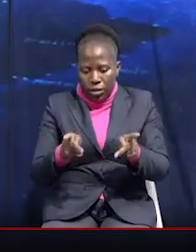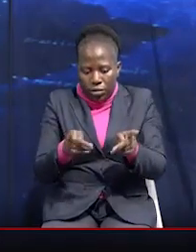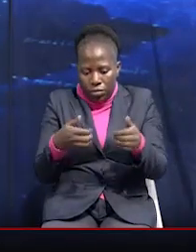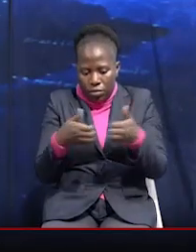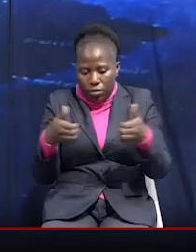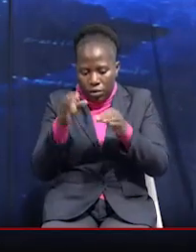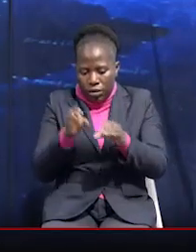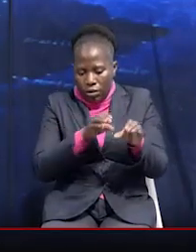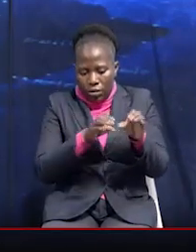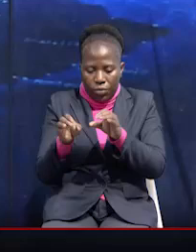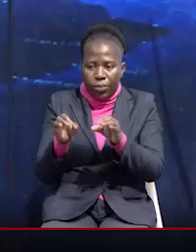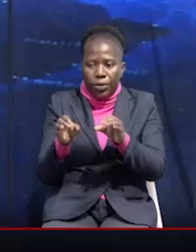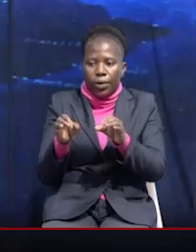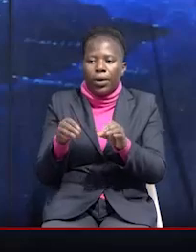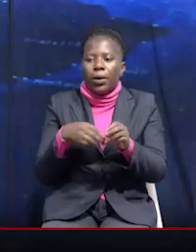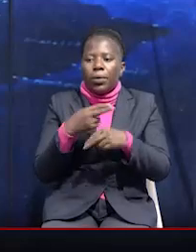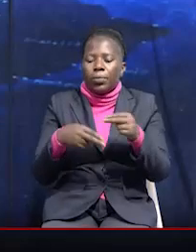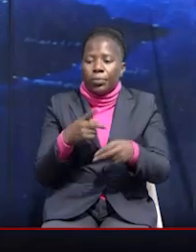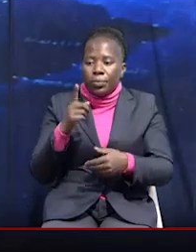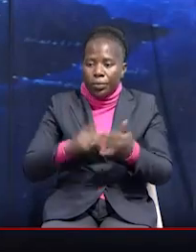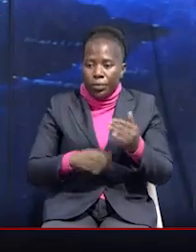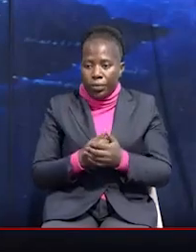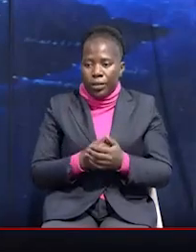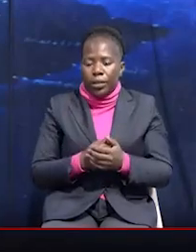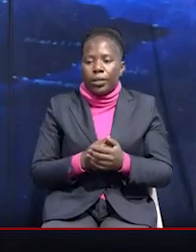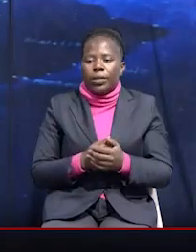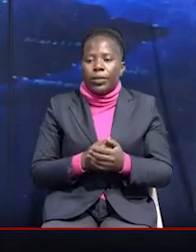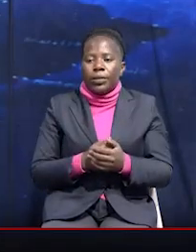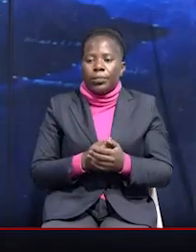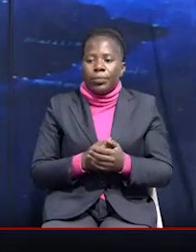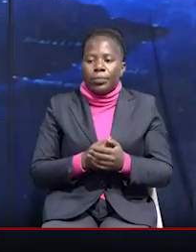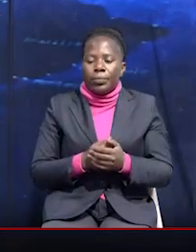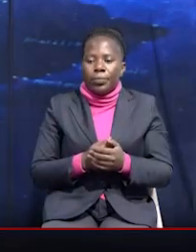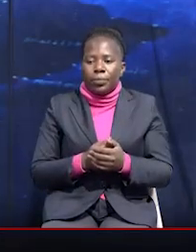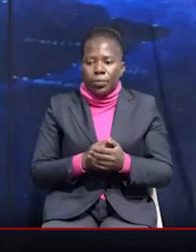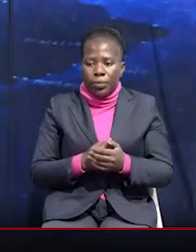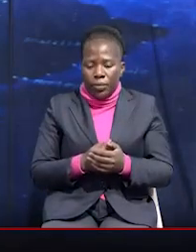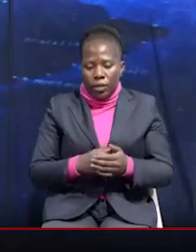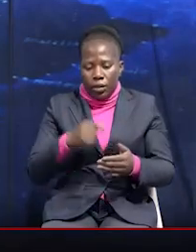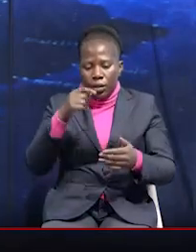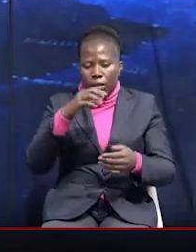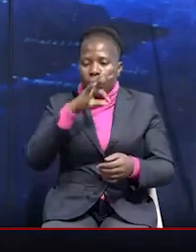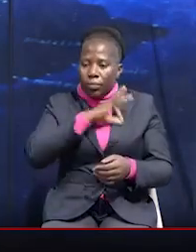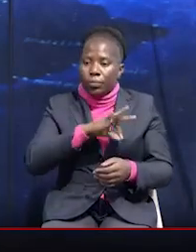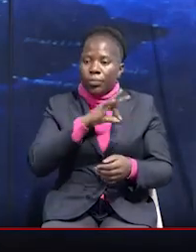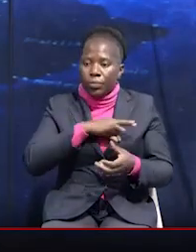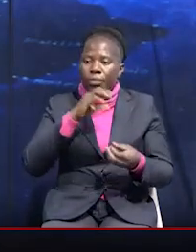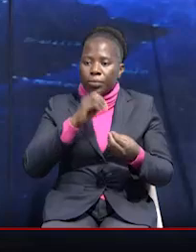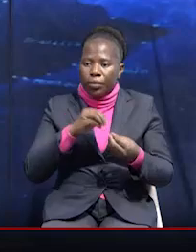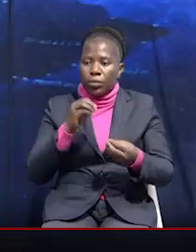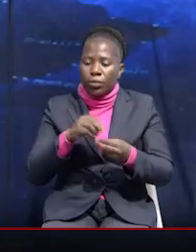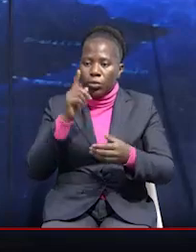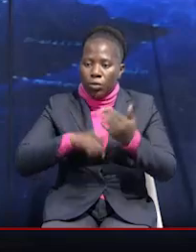system should be able to have some favorable treatment around the returns that they are putting there or expecting